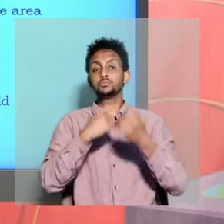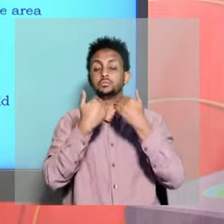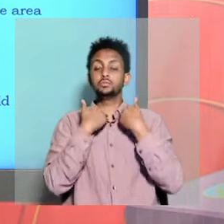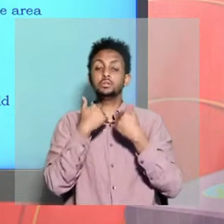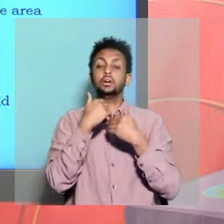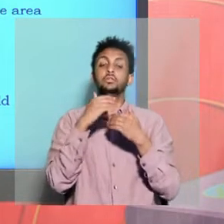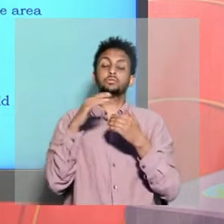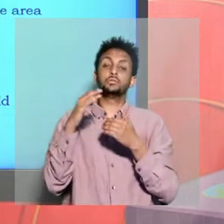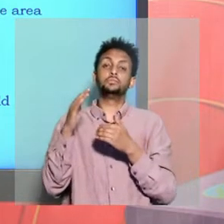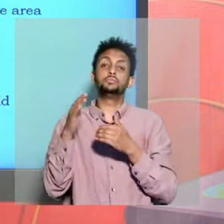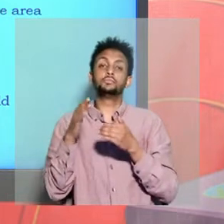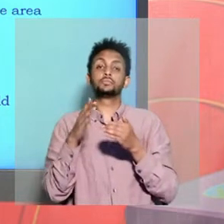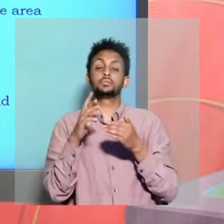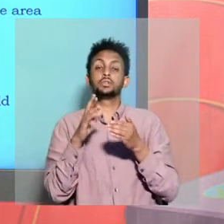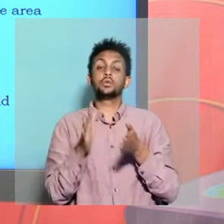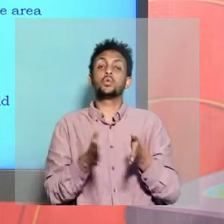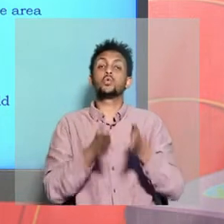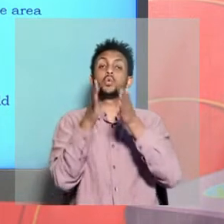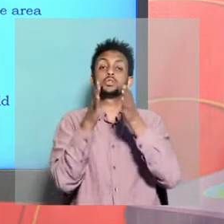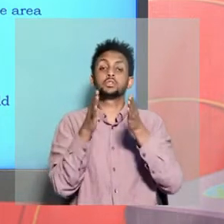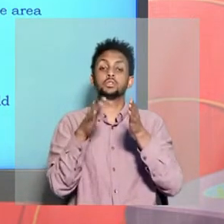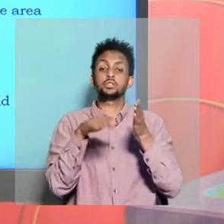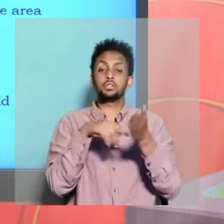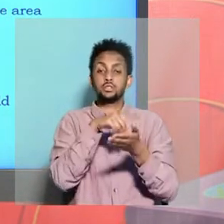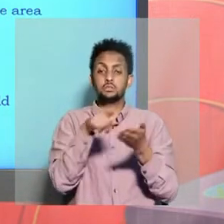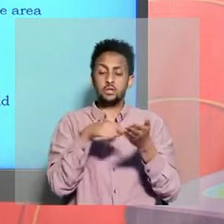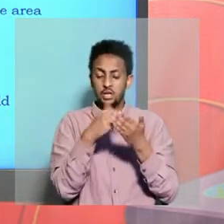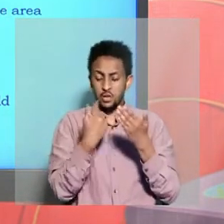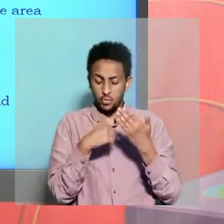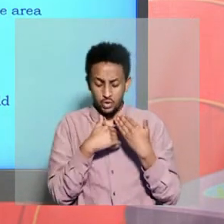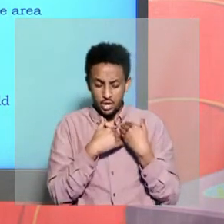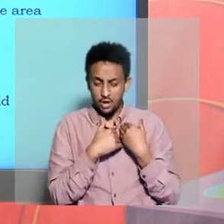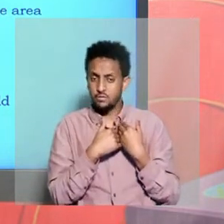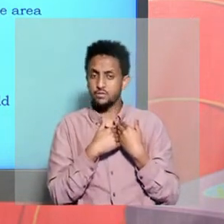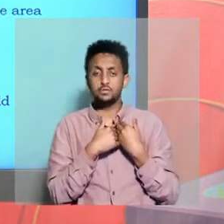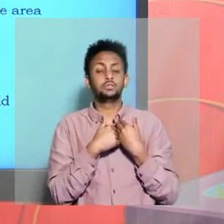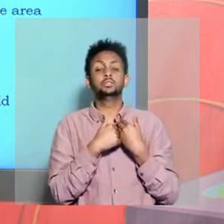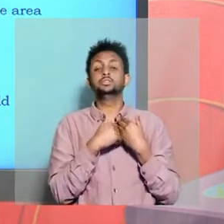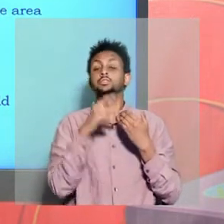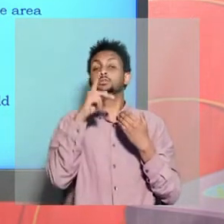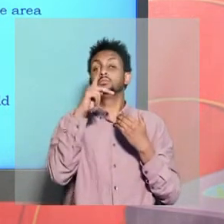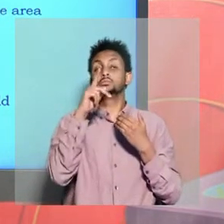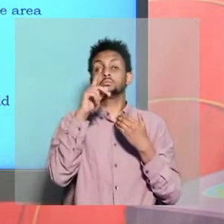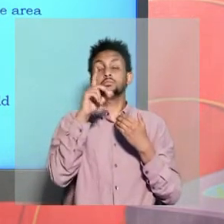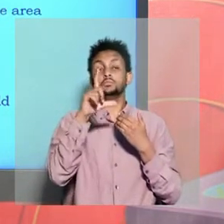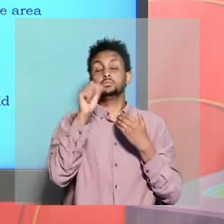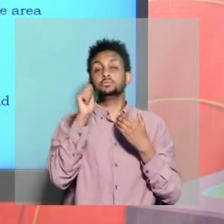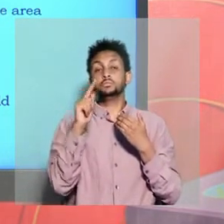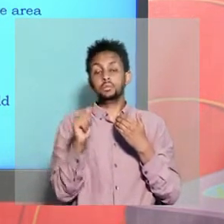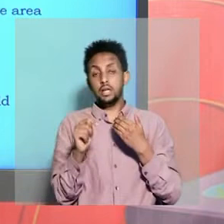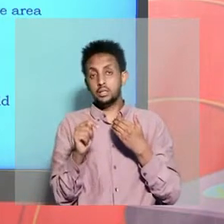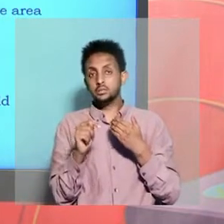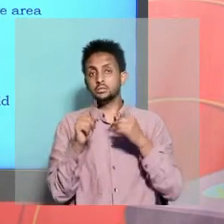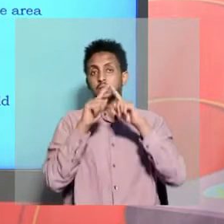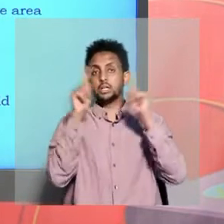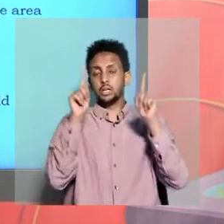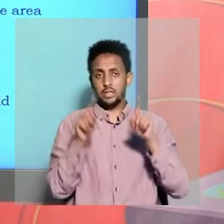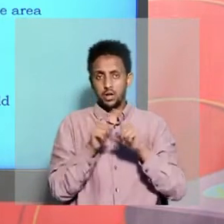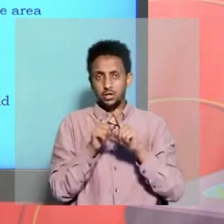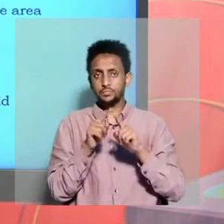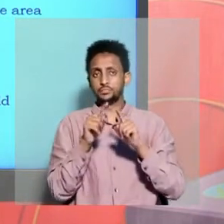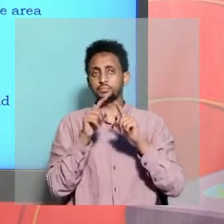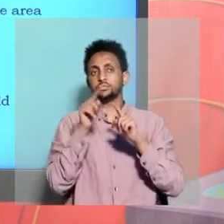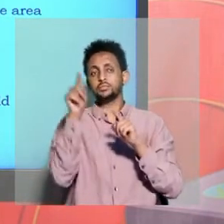a rod, you can take a spherical Gaussian surface. If you have plate like this, you can take a